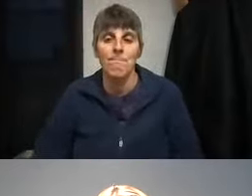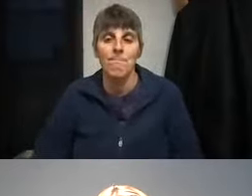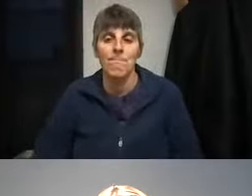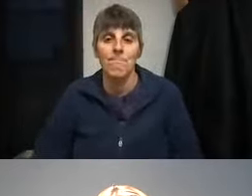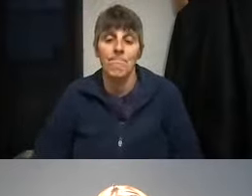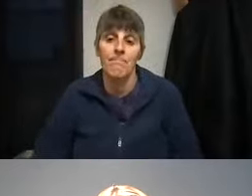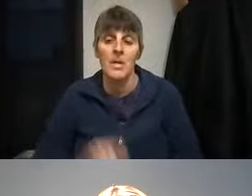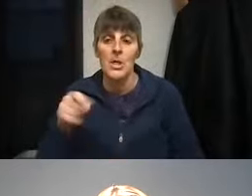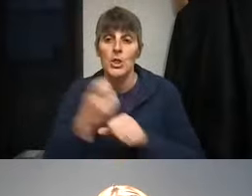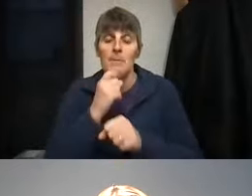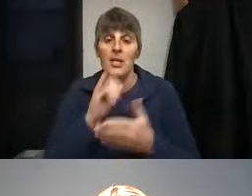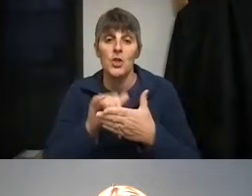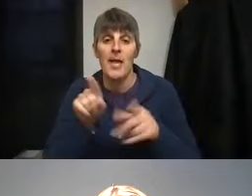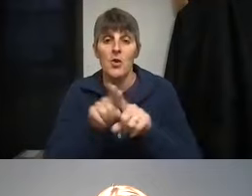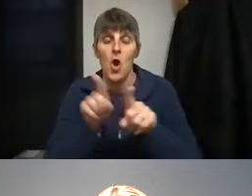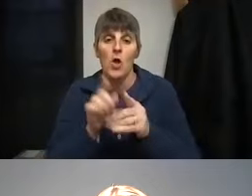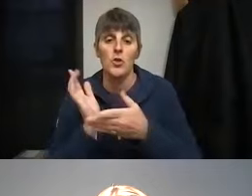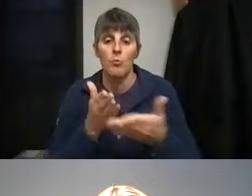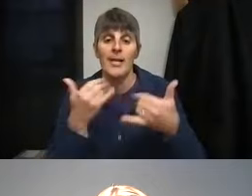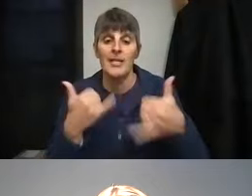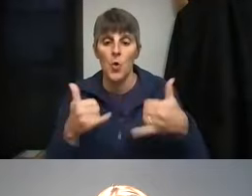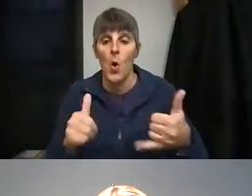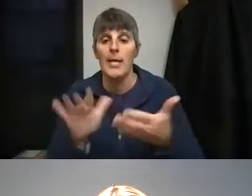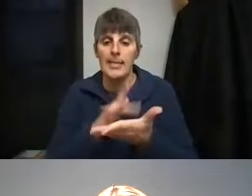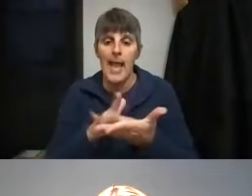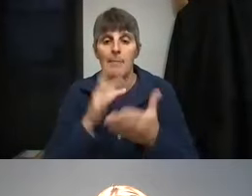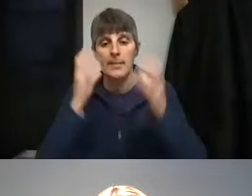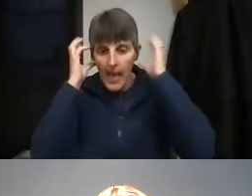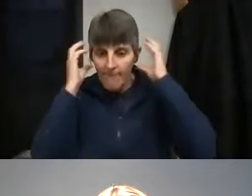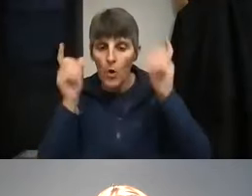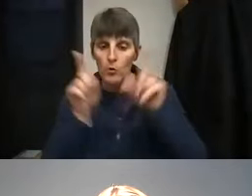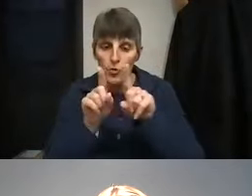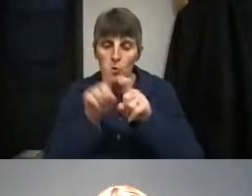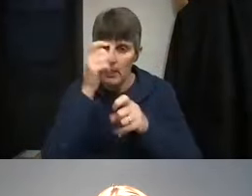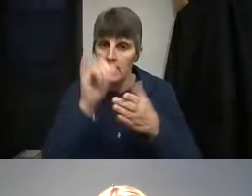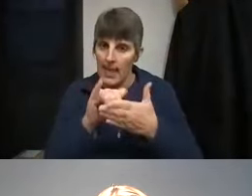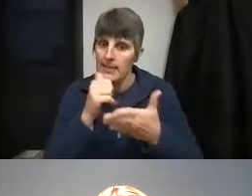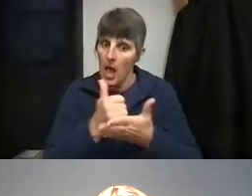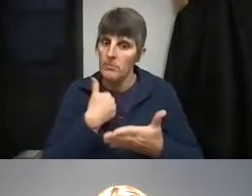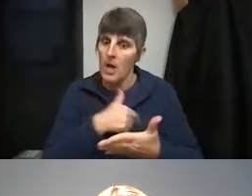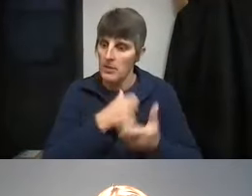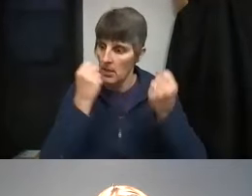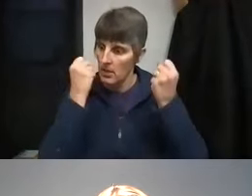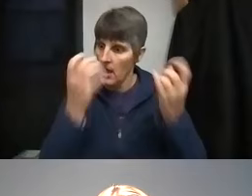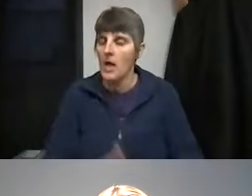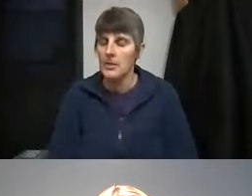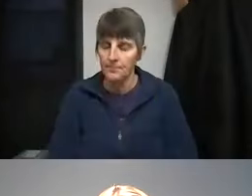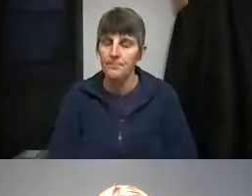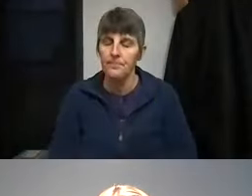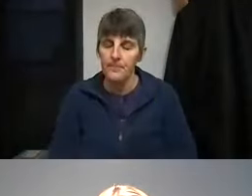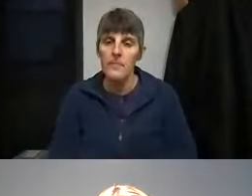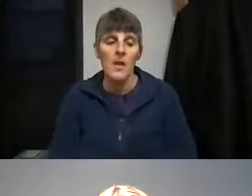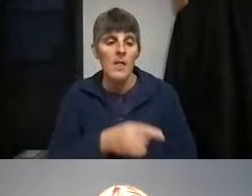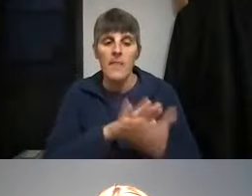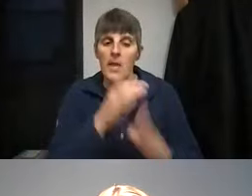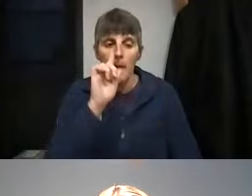And just making sure that you're also bringing toys and tablets and headphones too, because that's helped us out a lot. If they get